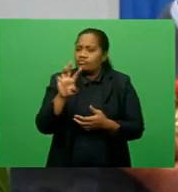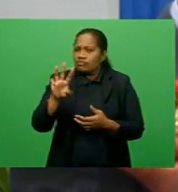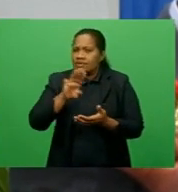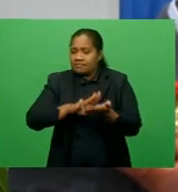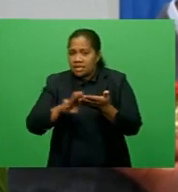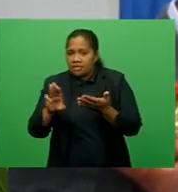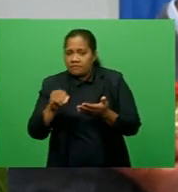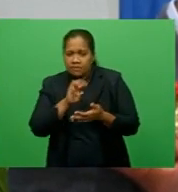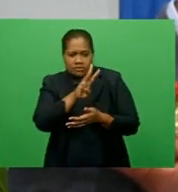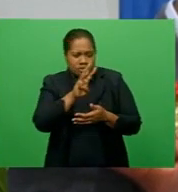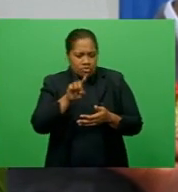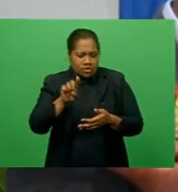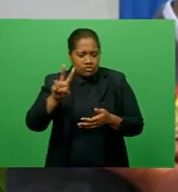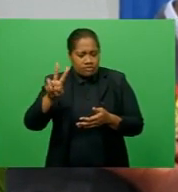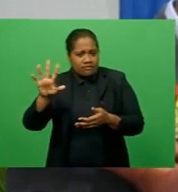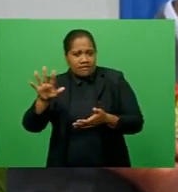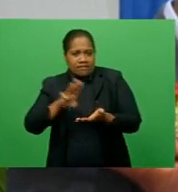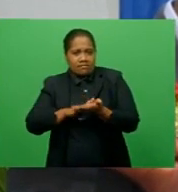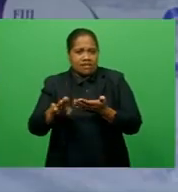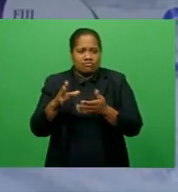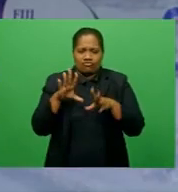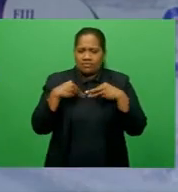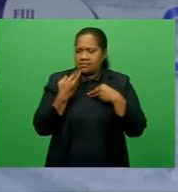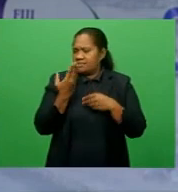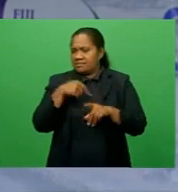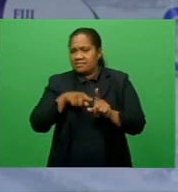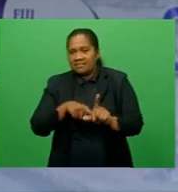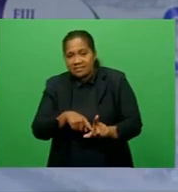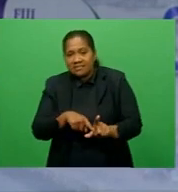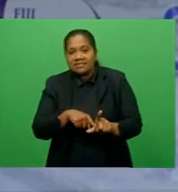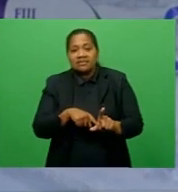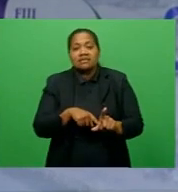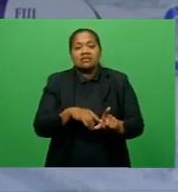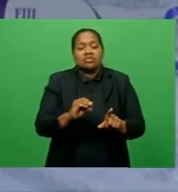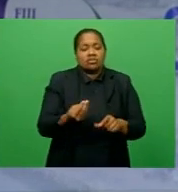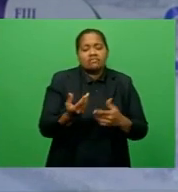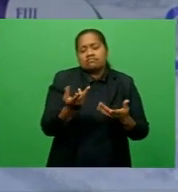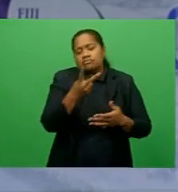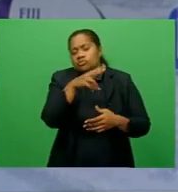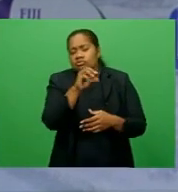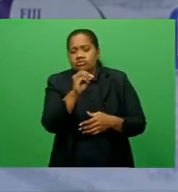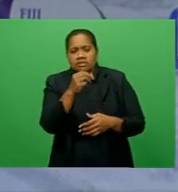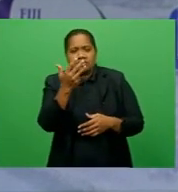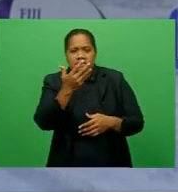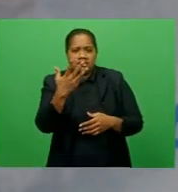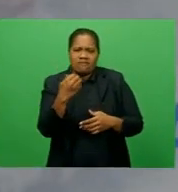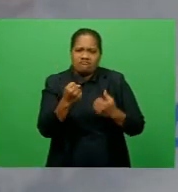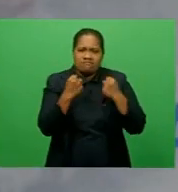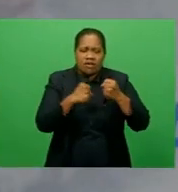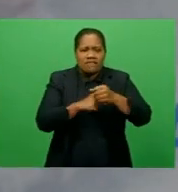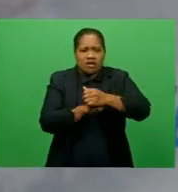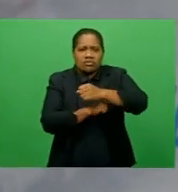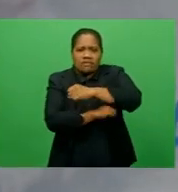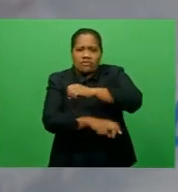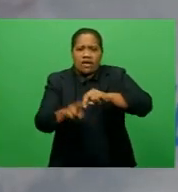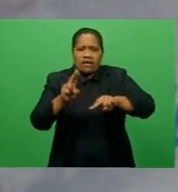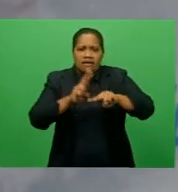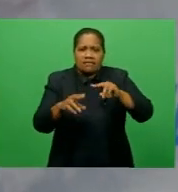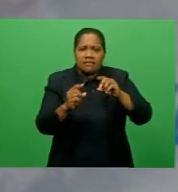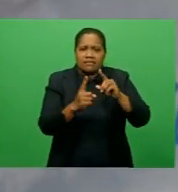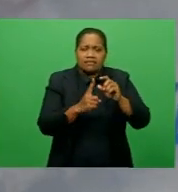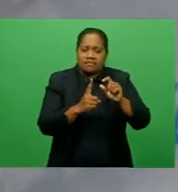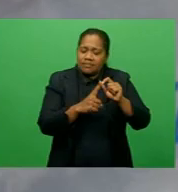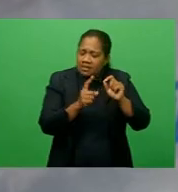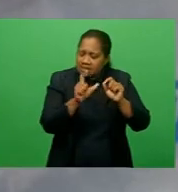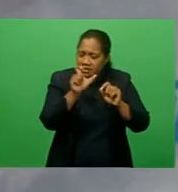from the 3.25 million it received last year. Ali says 2019 has laid a strong foundation for FPCL's 5-year strategic